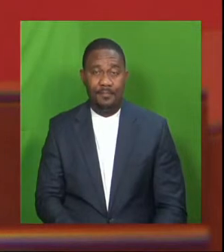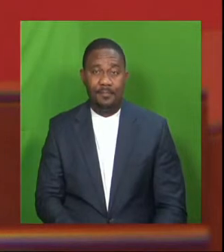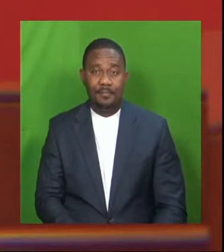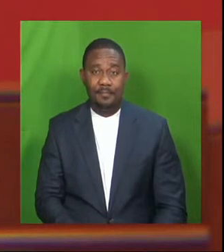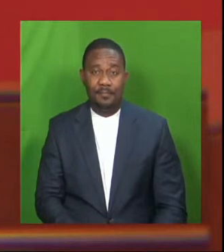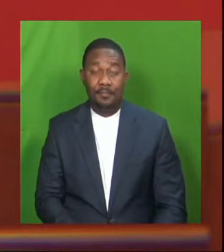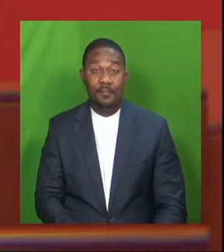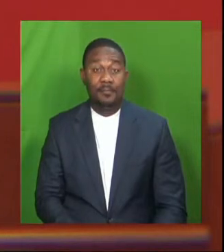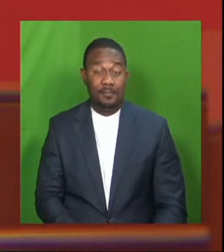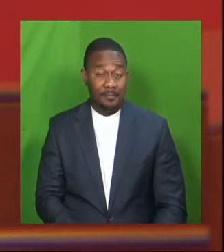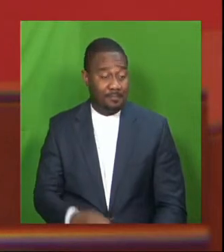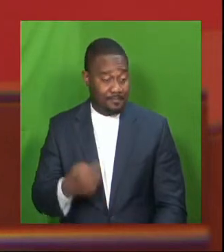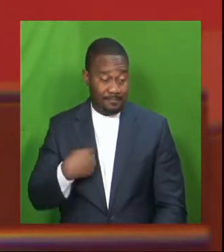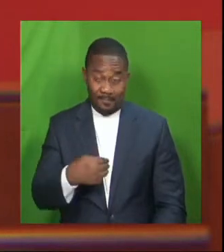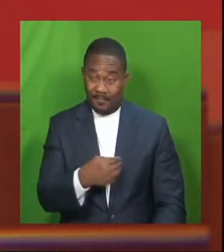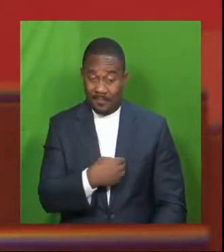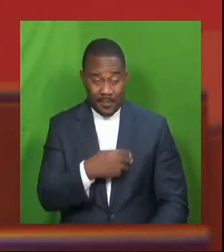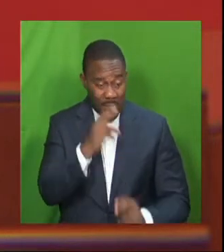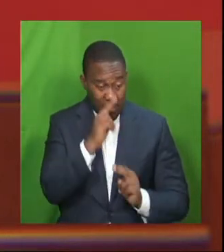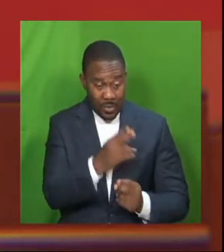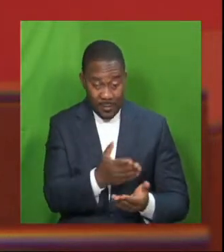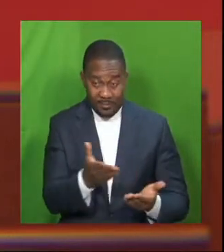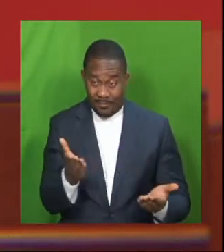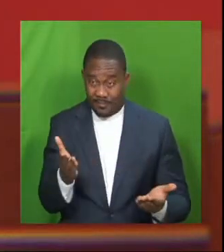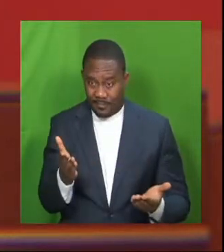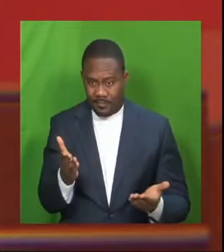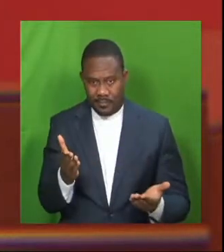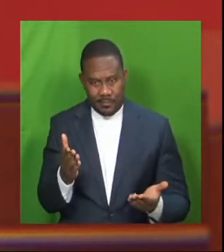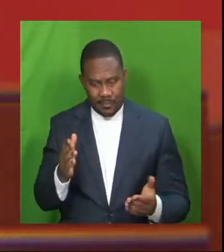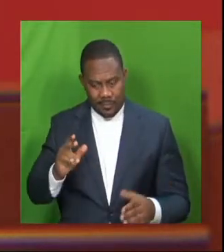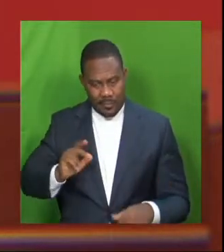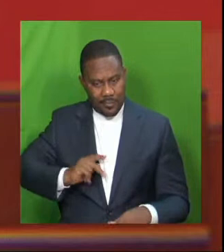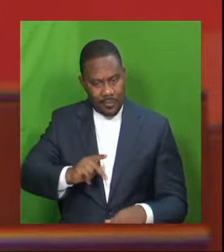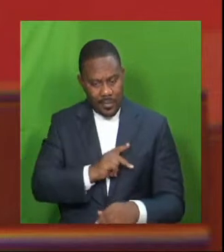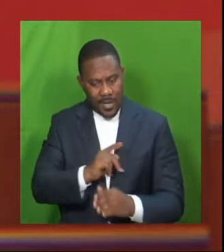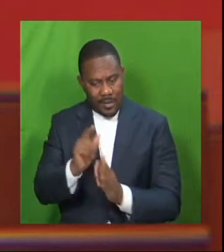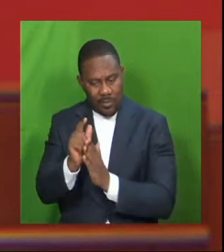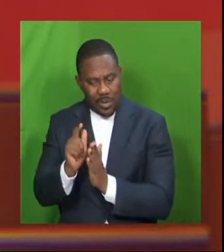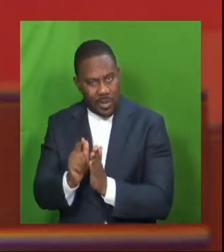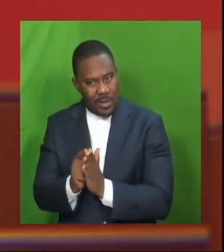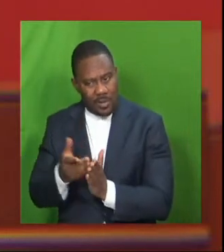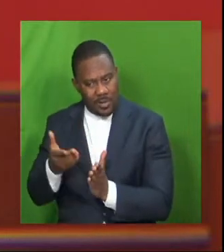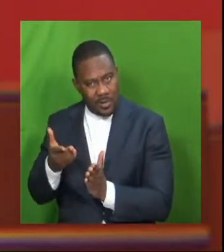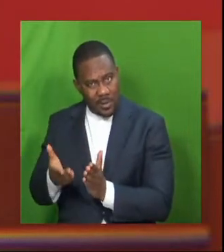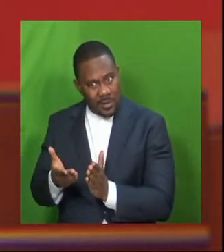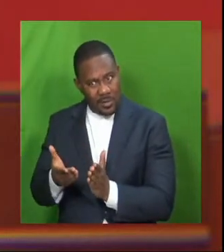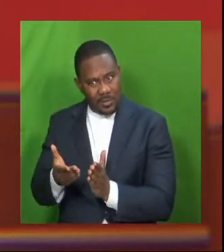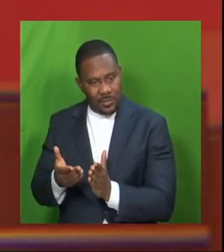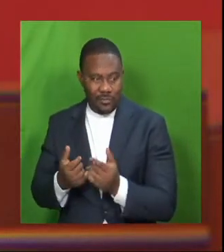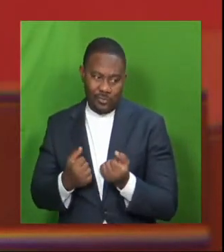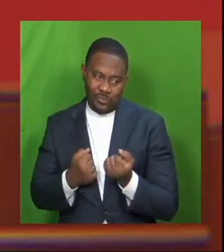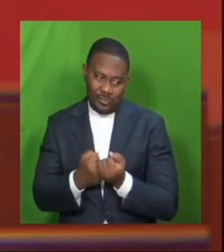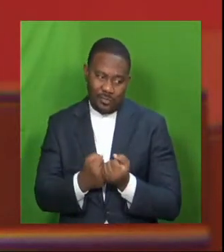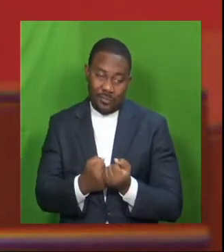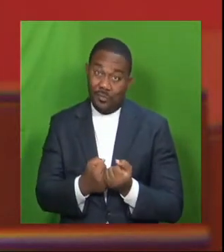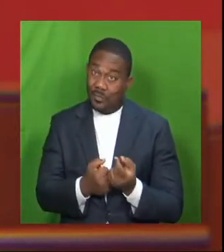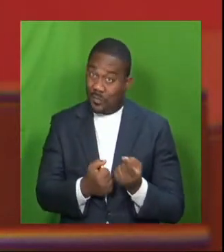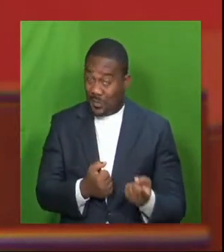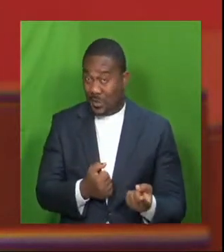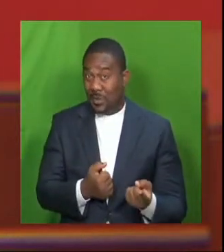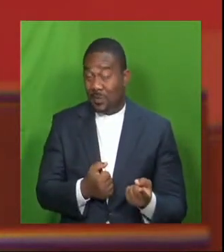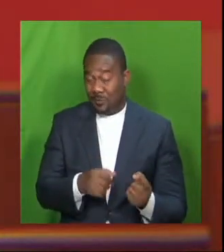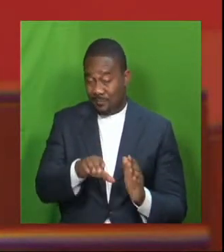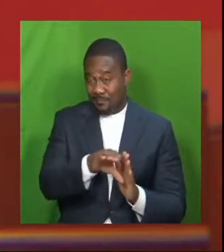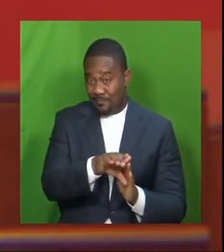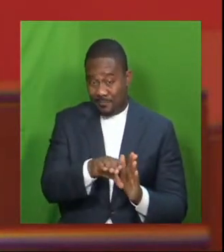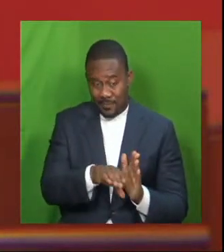Honorable members, the standing orders is meant to fill in the gaps and iron out the details